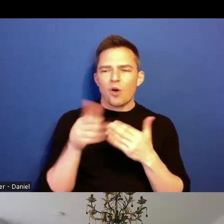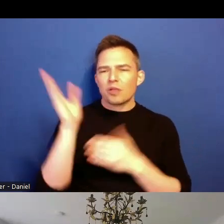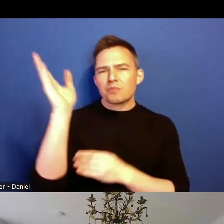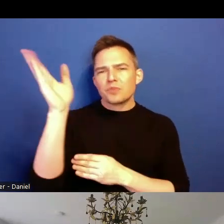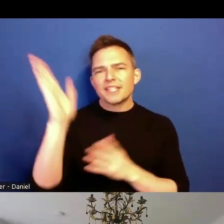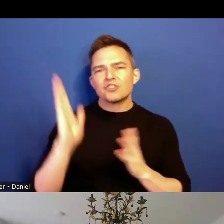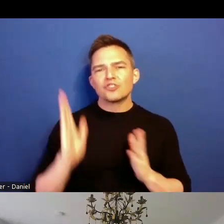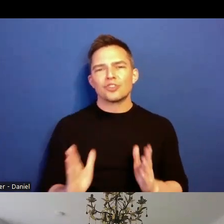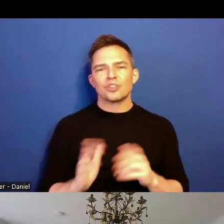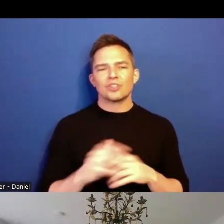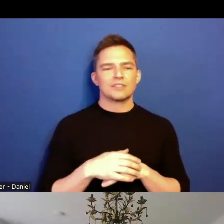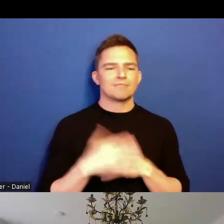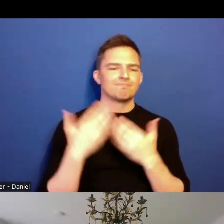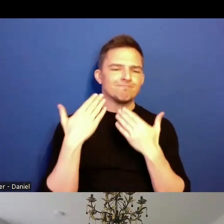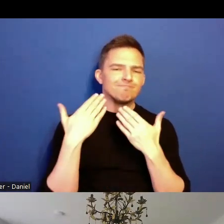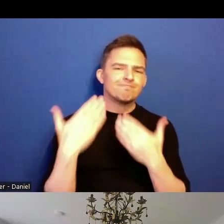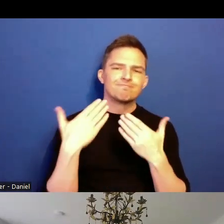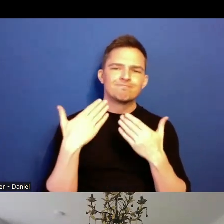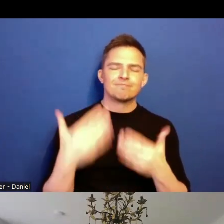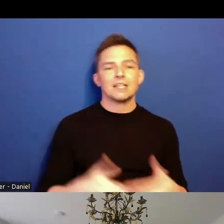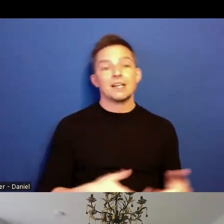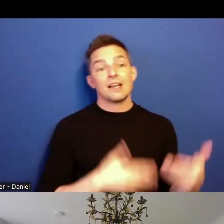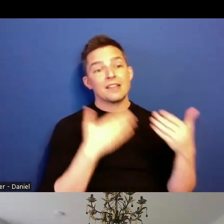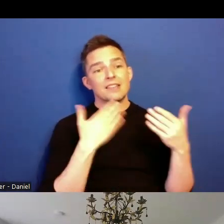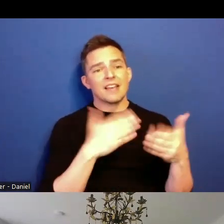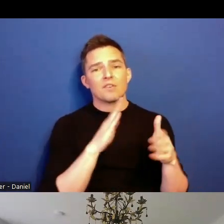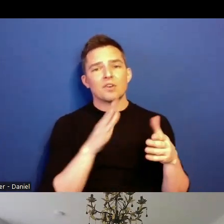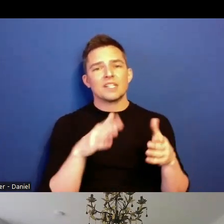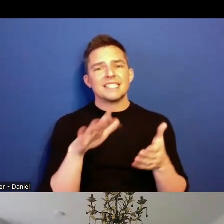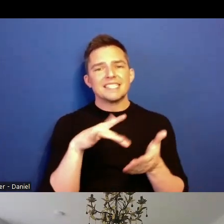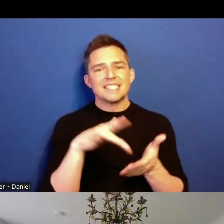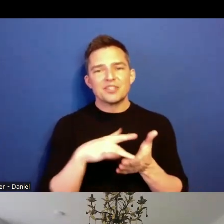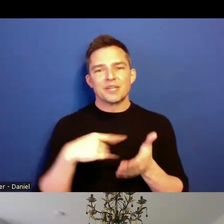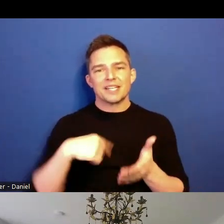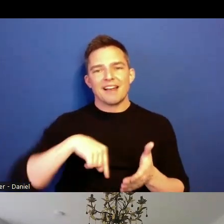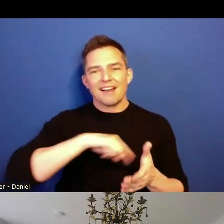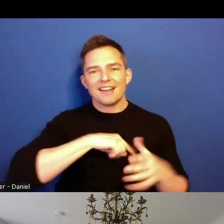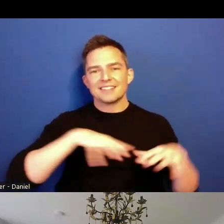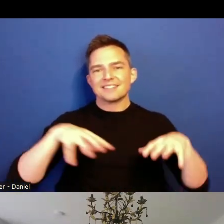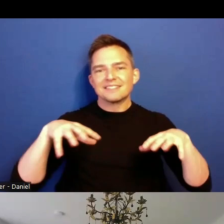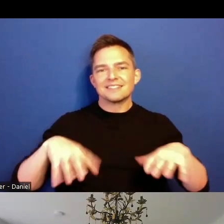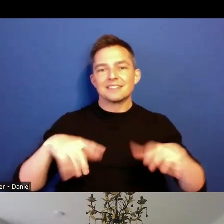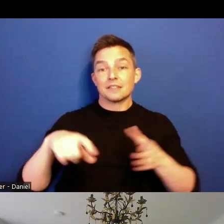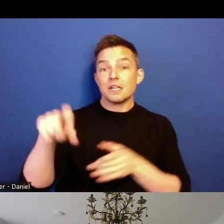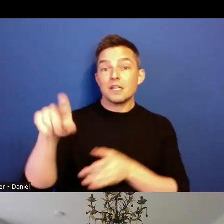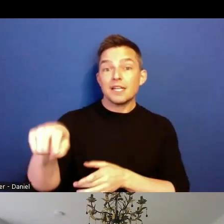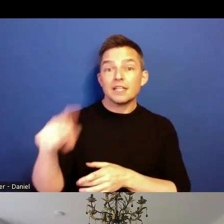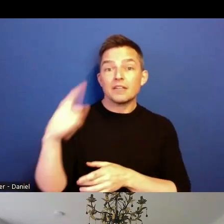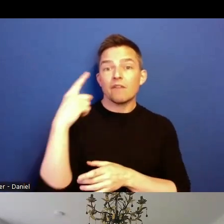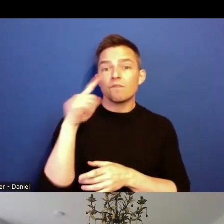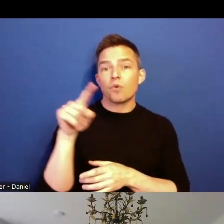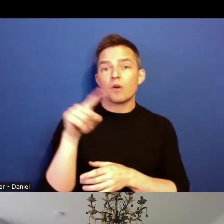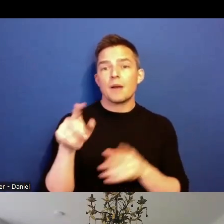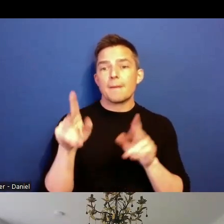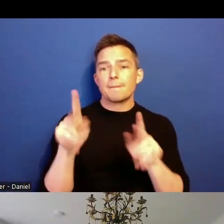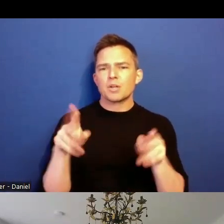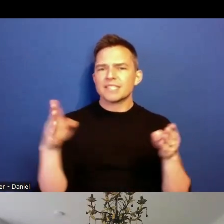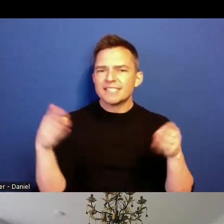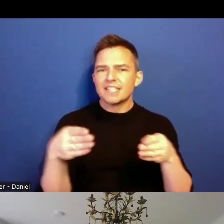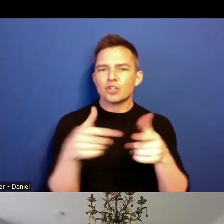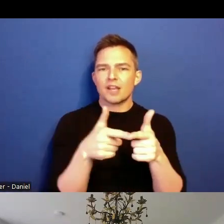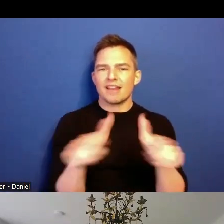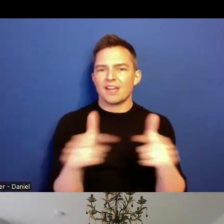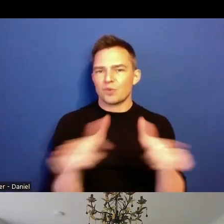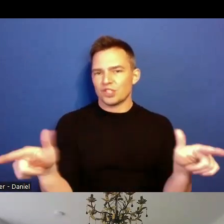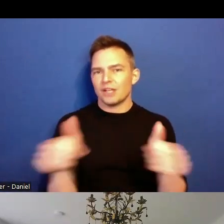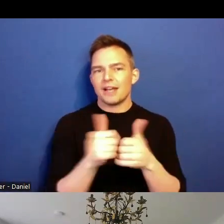presenters. Thank you for centering us on the need for person-centered language and